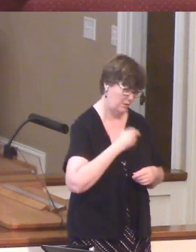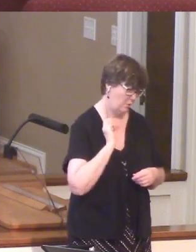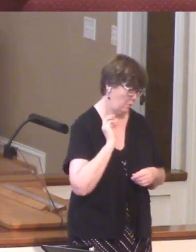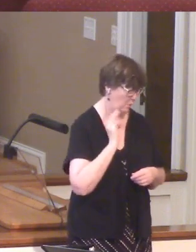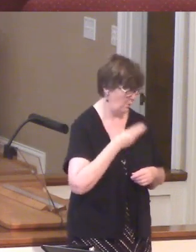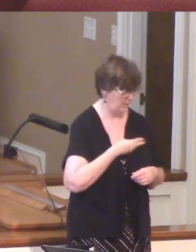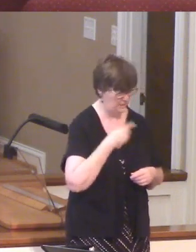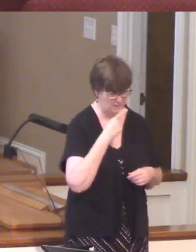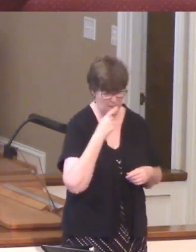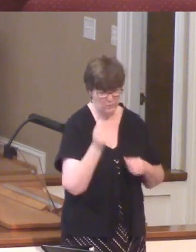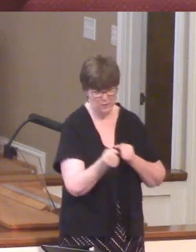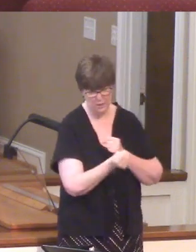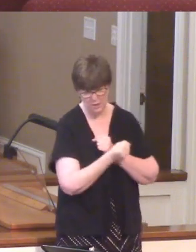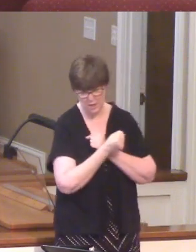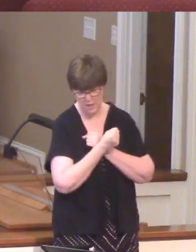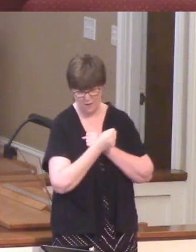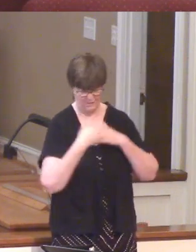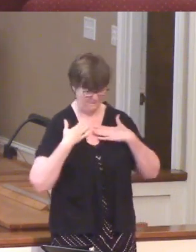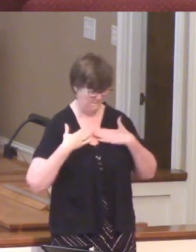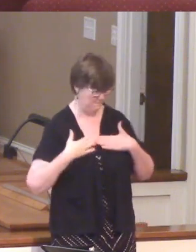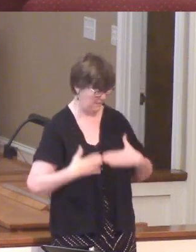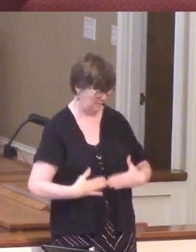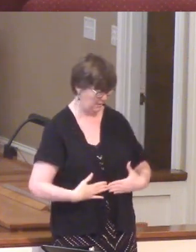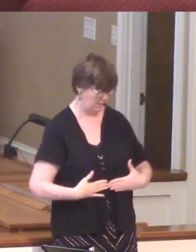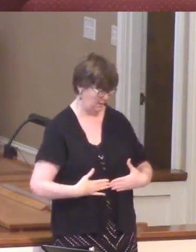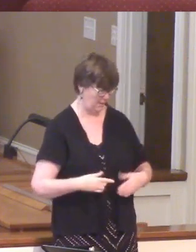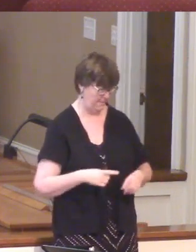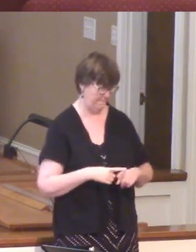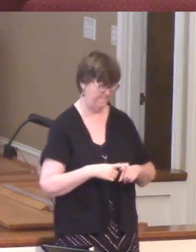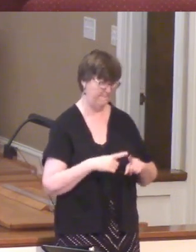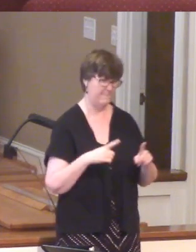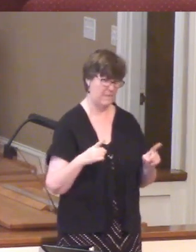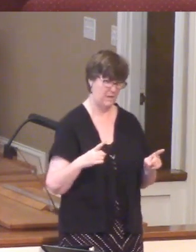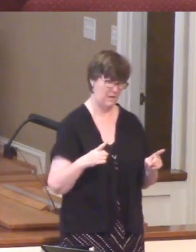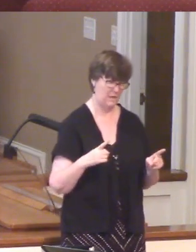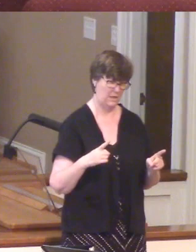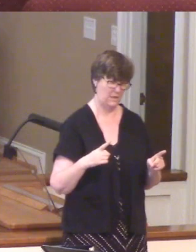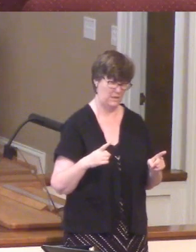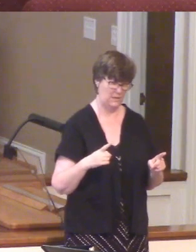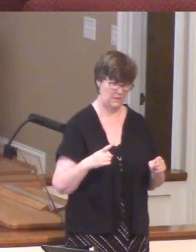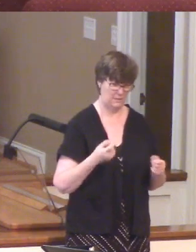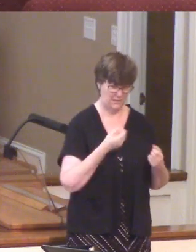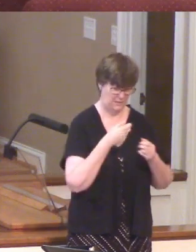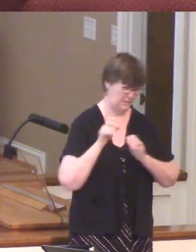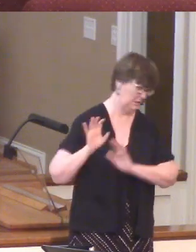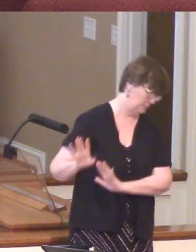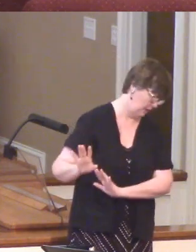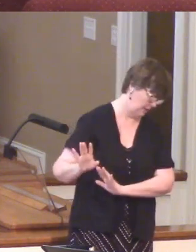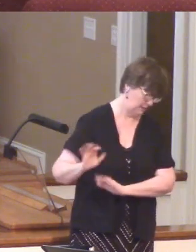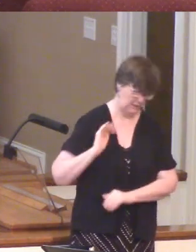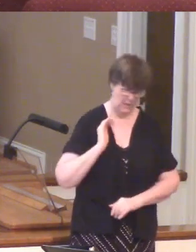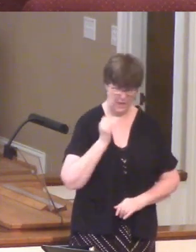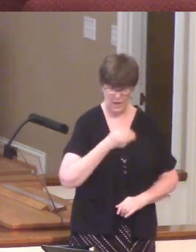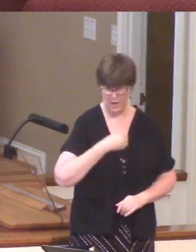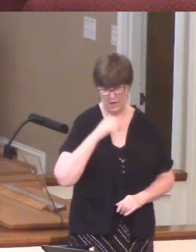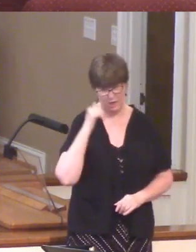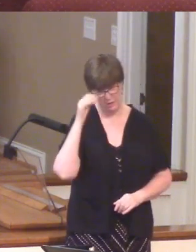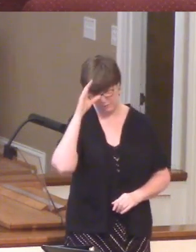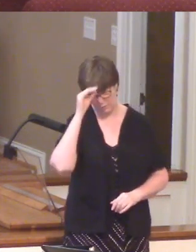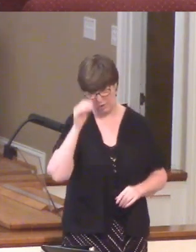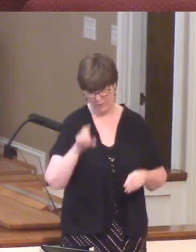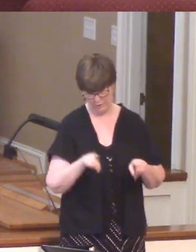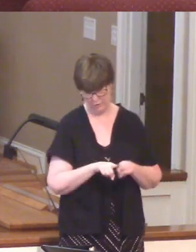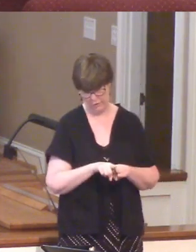we love the invisible God yet despise our visible brothers. That is in 1 John chapter 4,